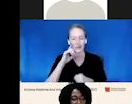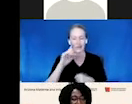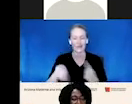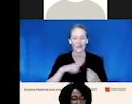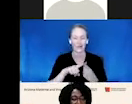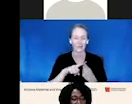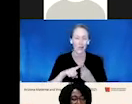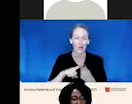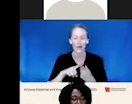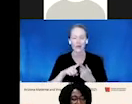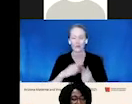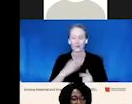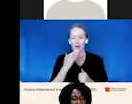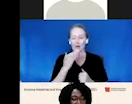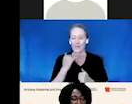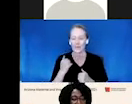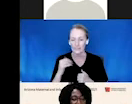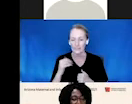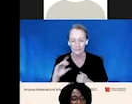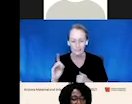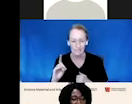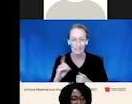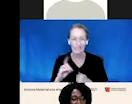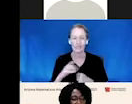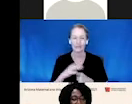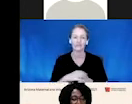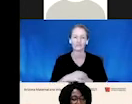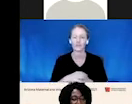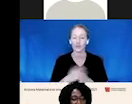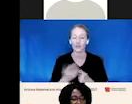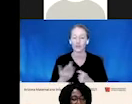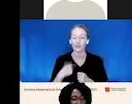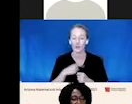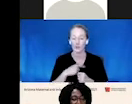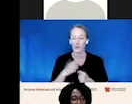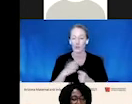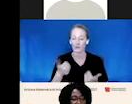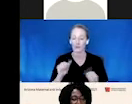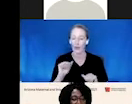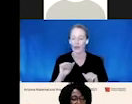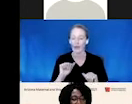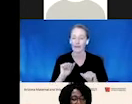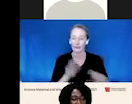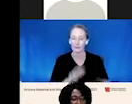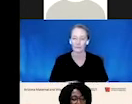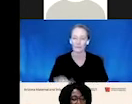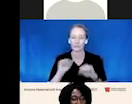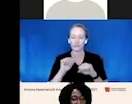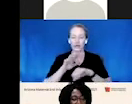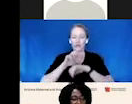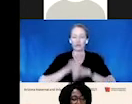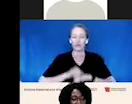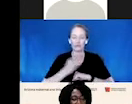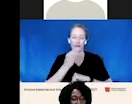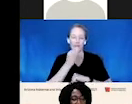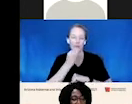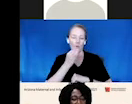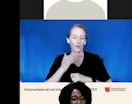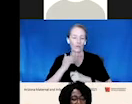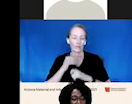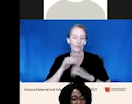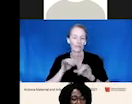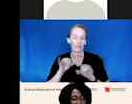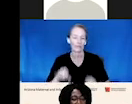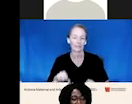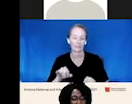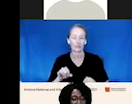people, we're definitely on a healing process to reclaim our traditional food systems, and do this through various programs. So in terms